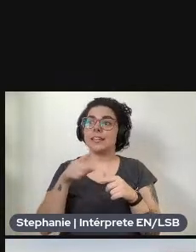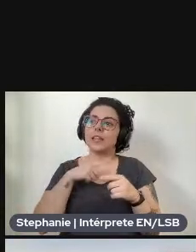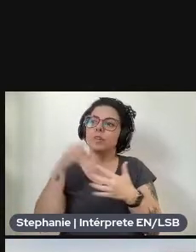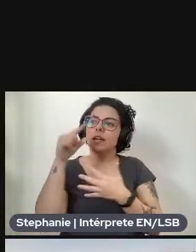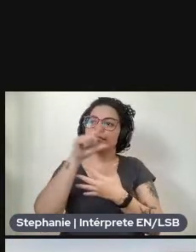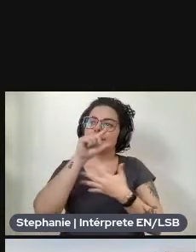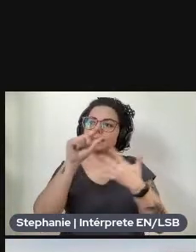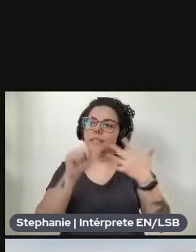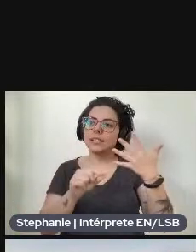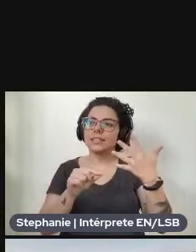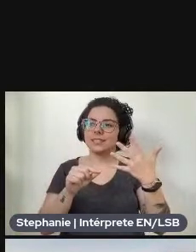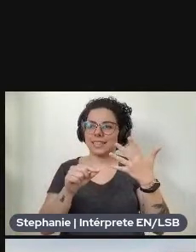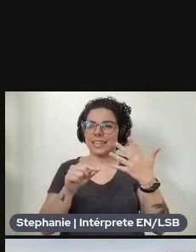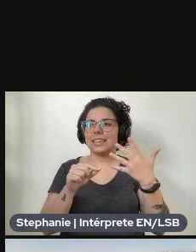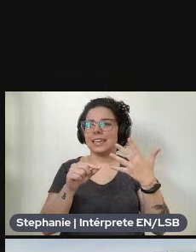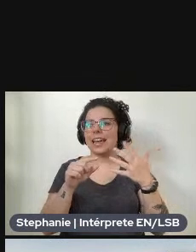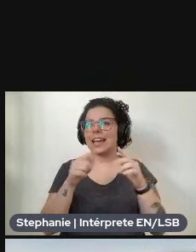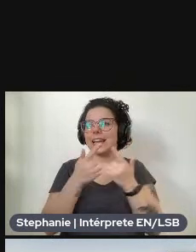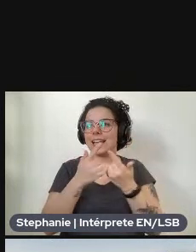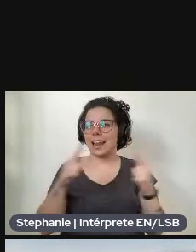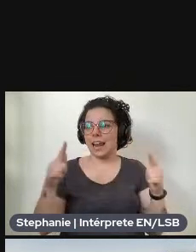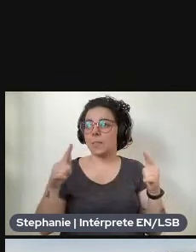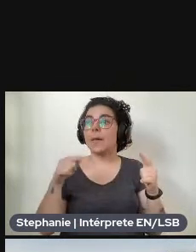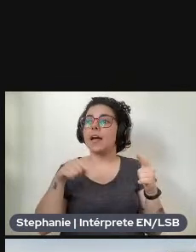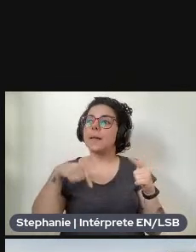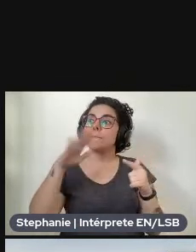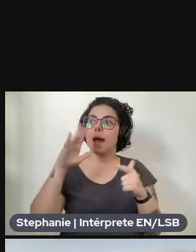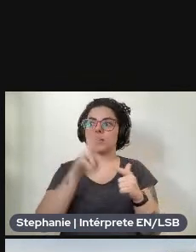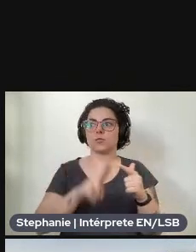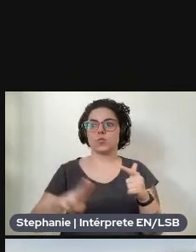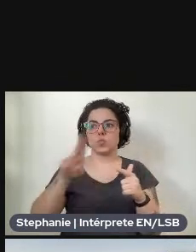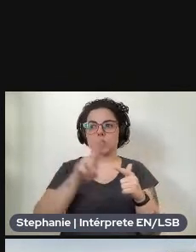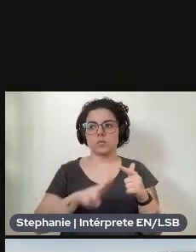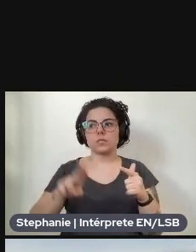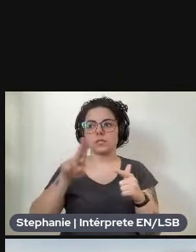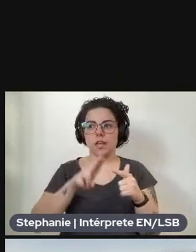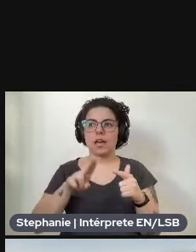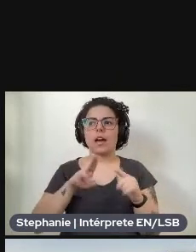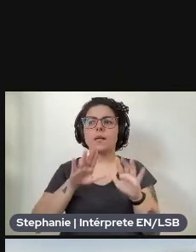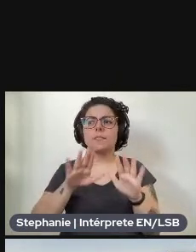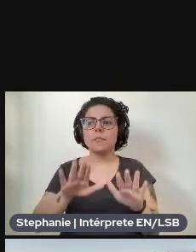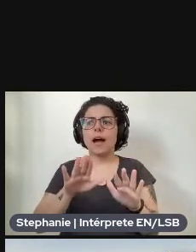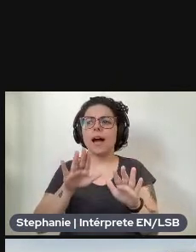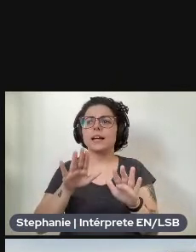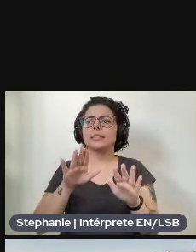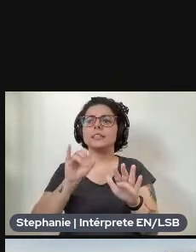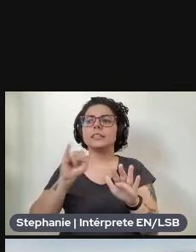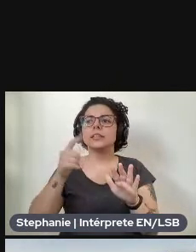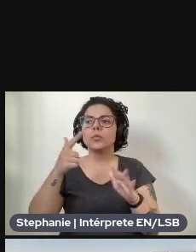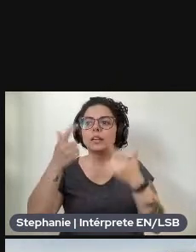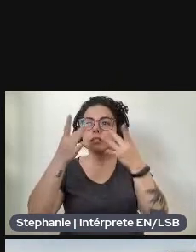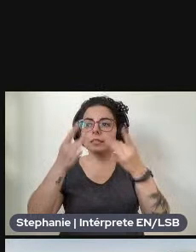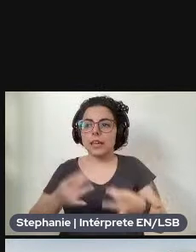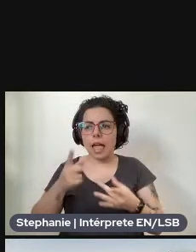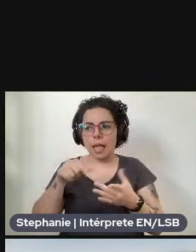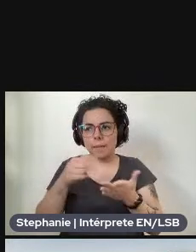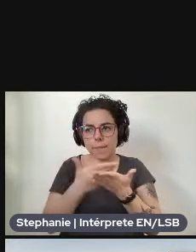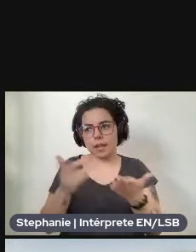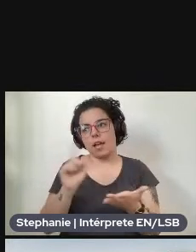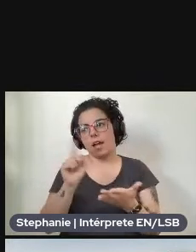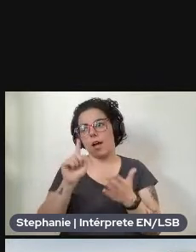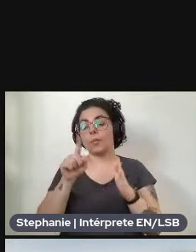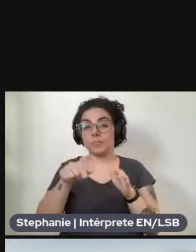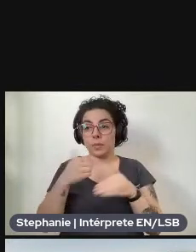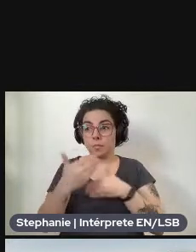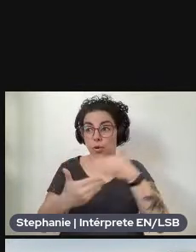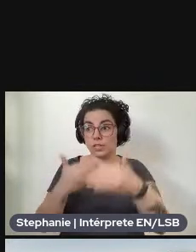become more frequent, and in fact, their use should not be defined in terms of loss. So, from that moment on, grammaticalization